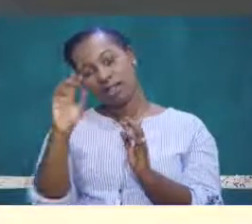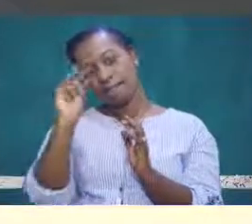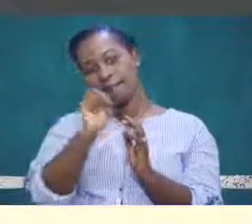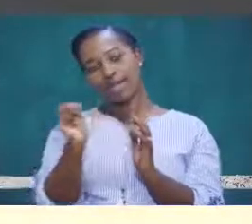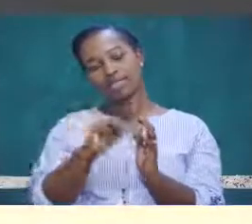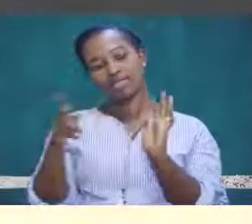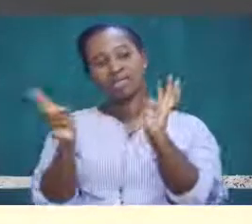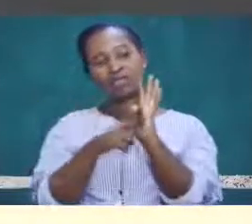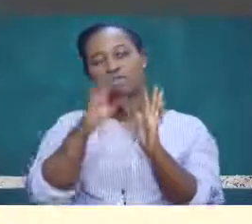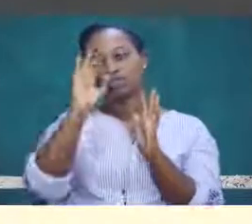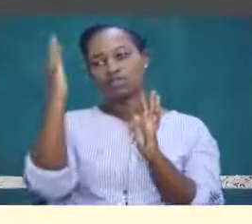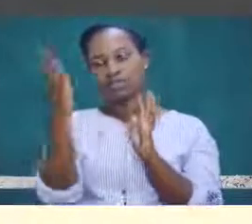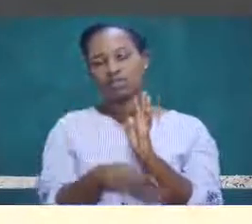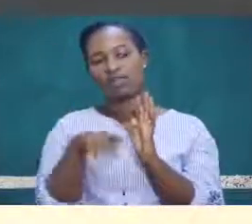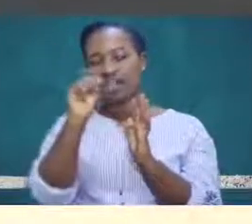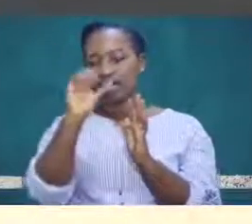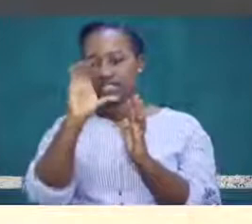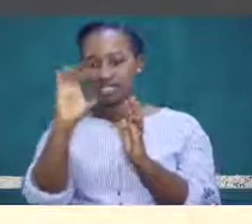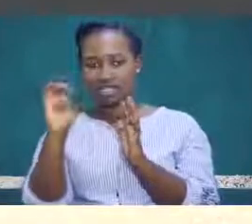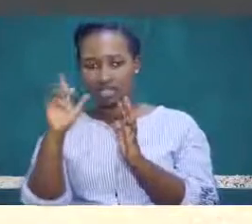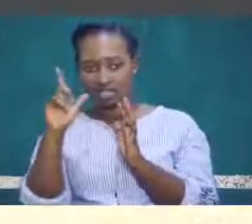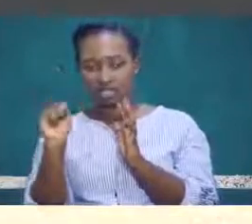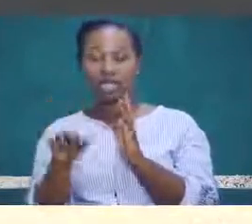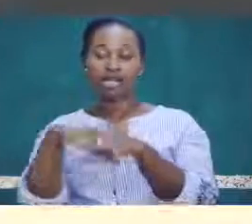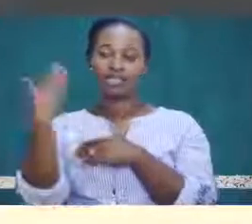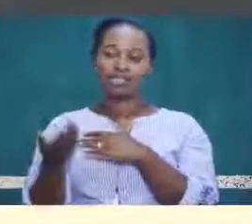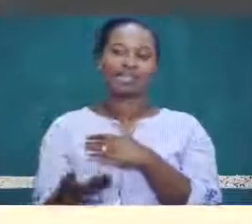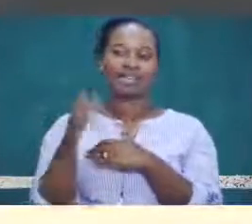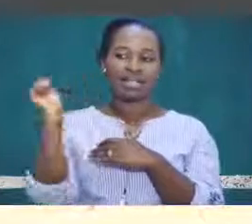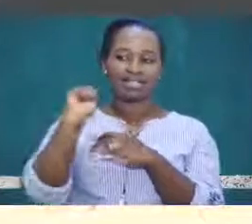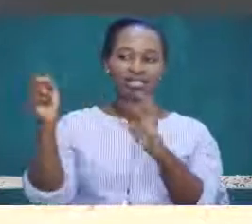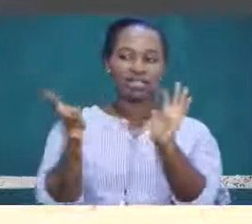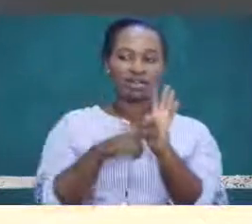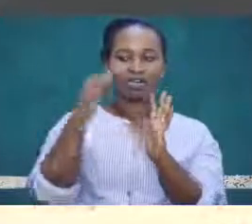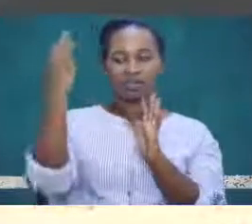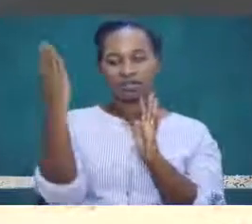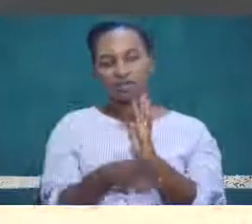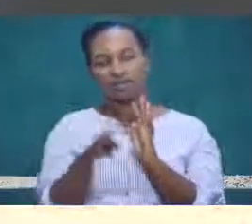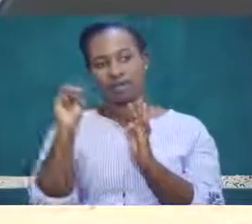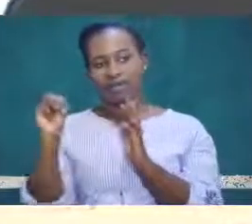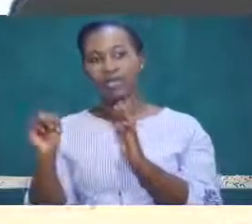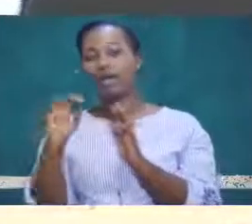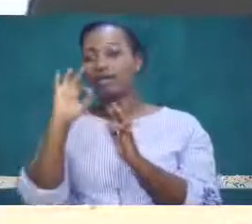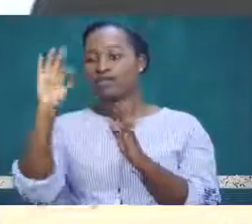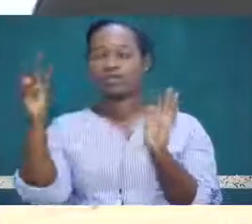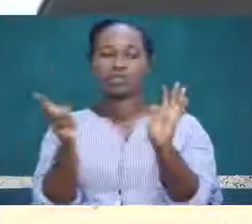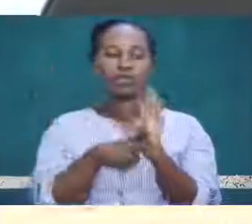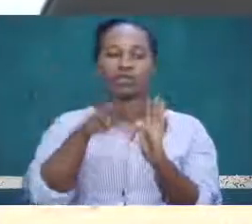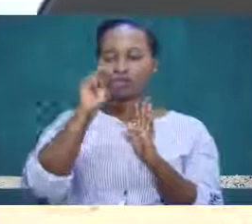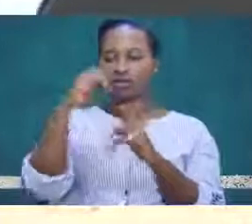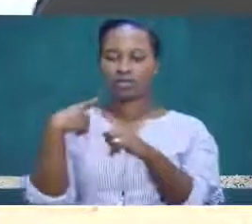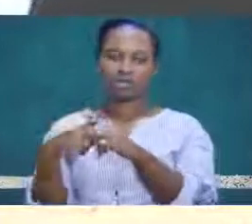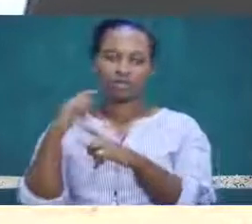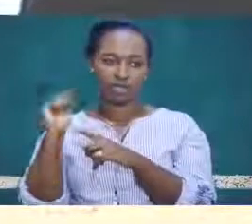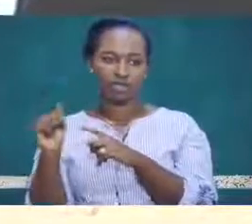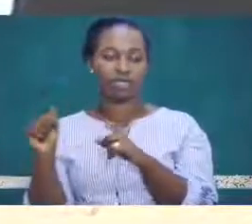is force over acceleration. Acceleration is force over mass. And force is mass times acceleration. Also,